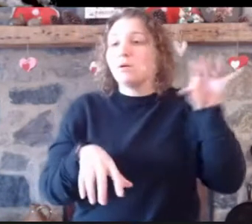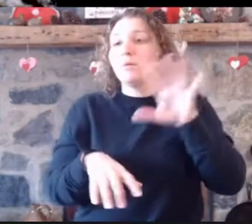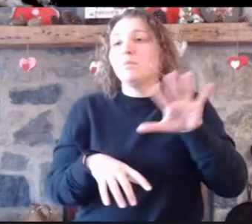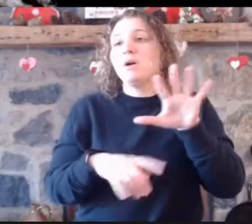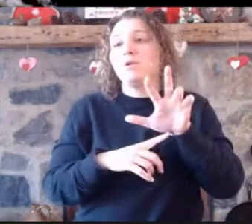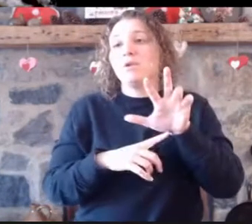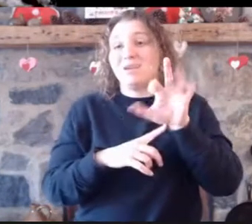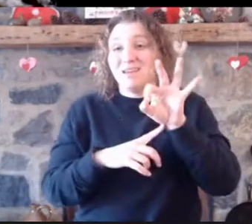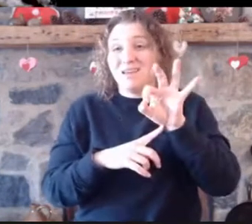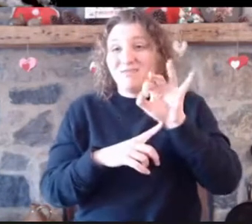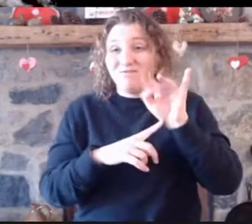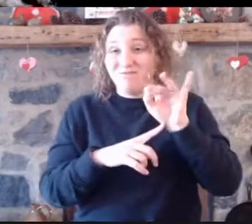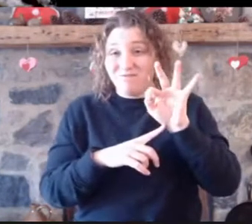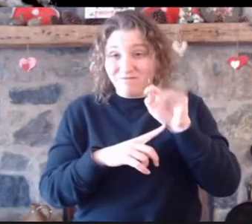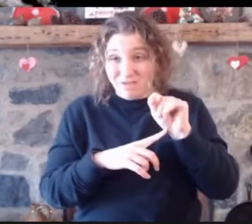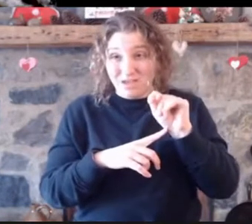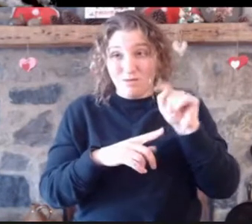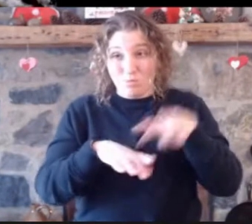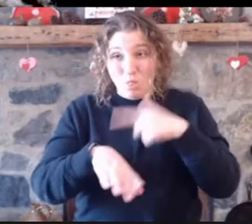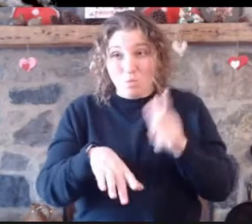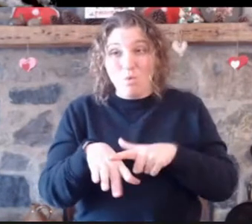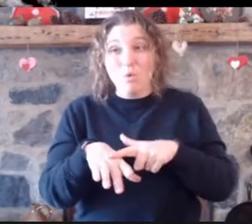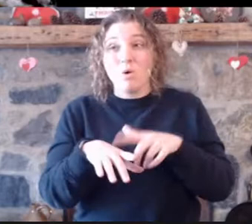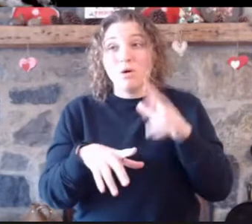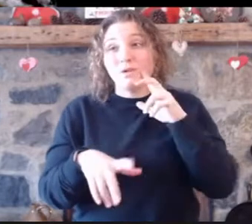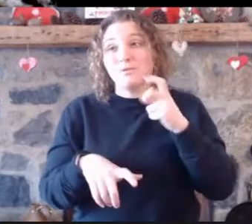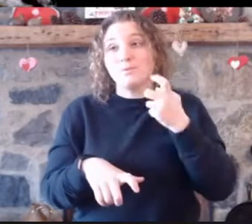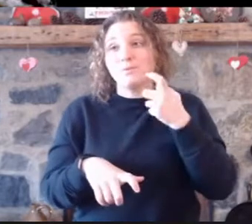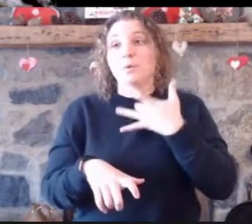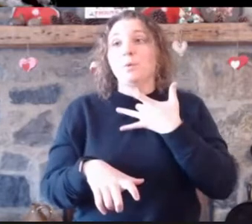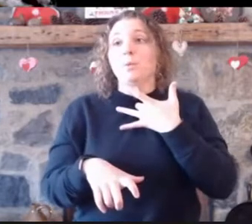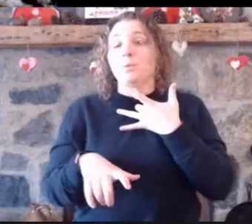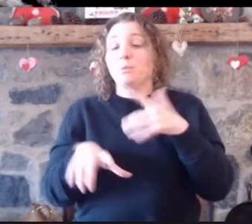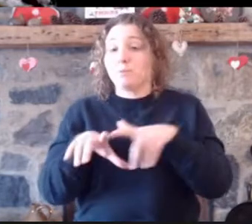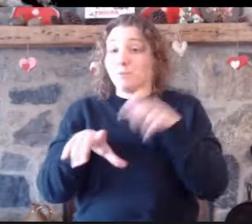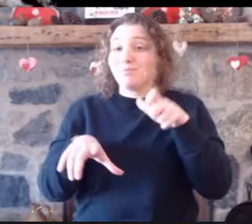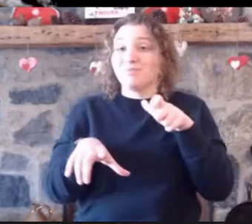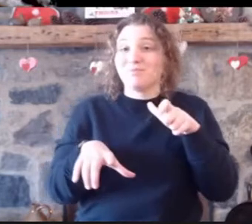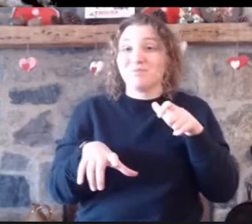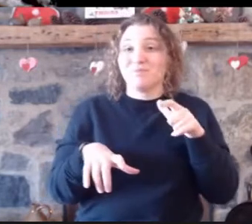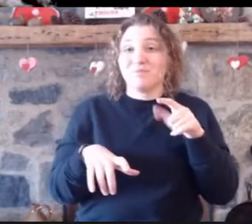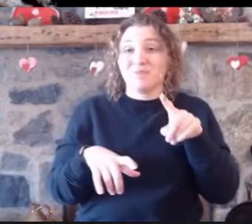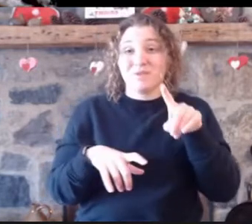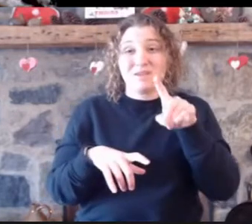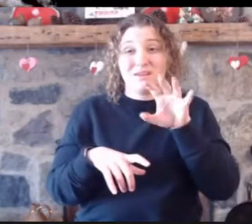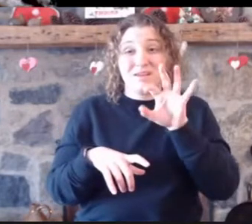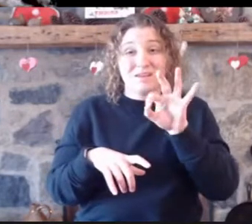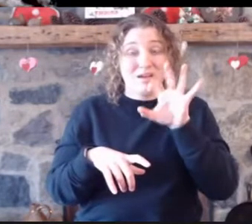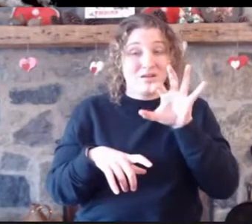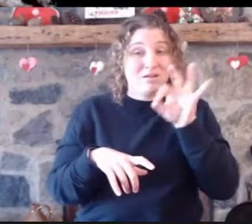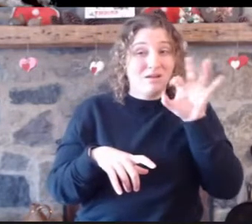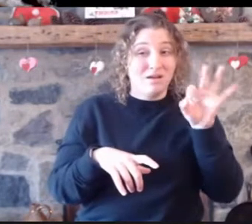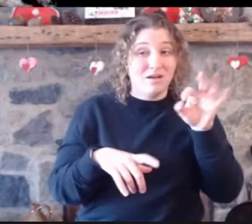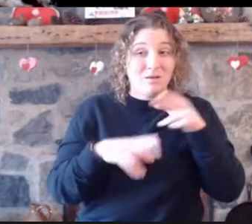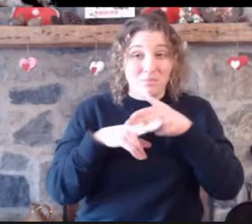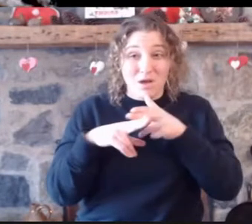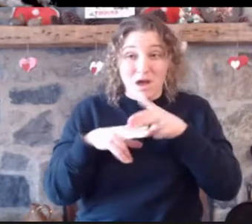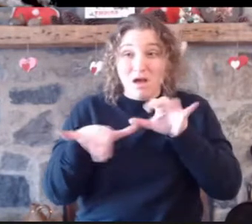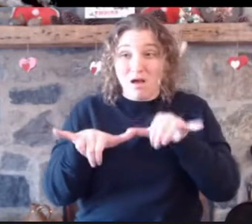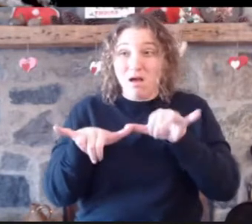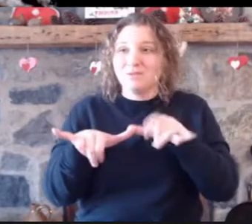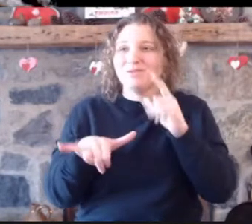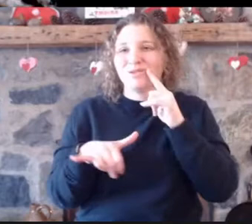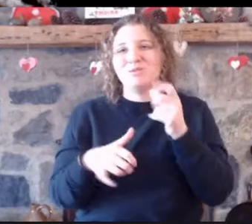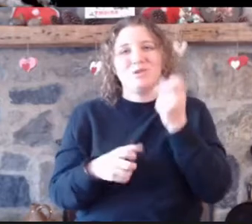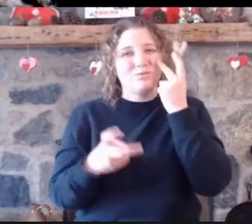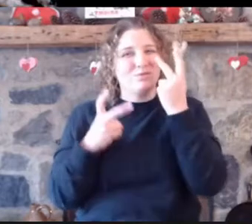990 pounds, and they just happened to hook it. It's a big, colossal squid. Of course, these were rare. They don't